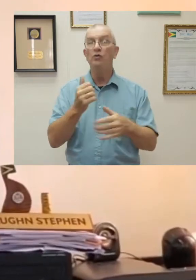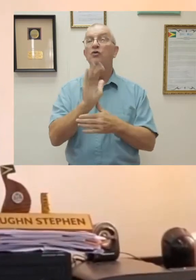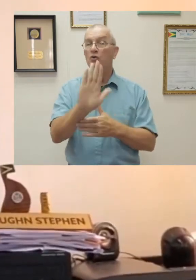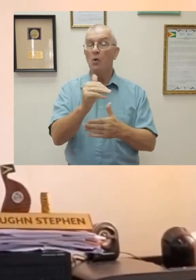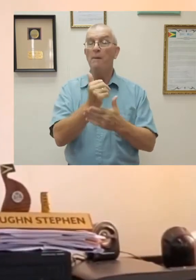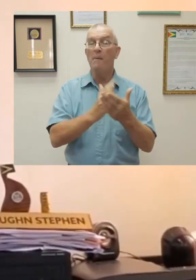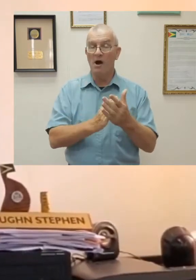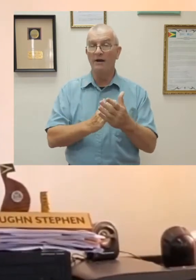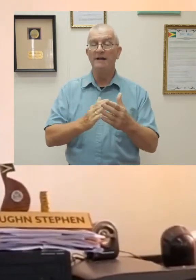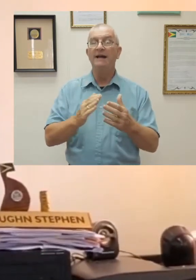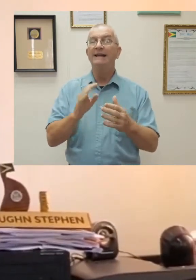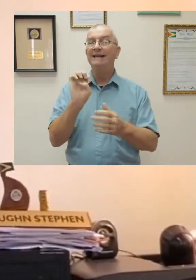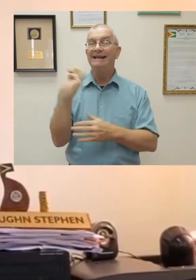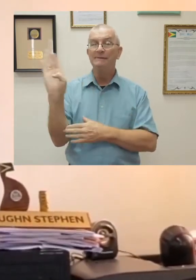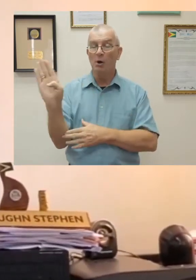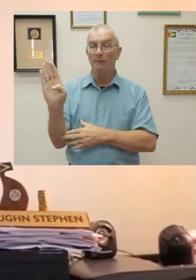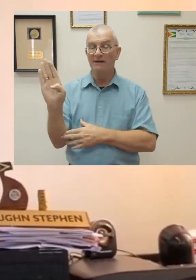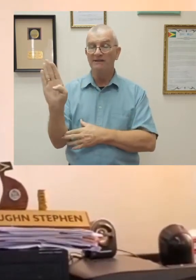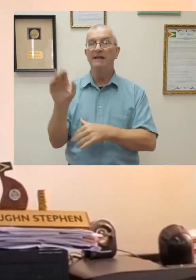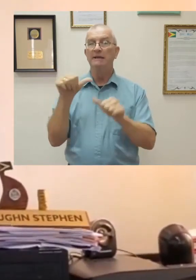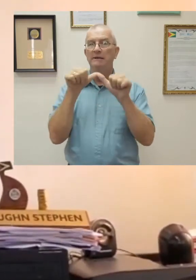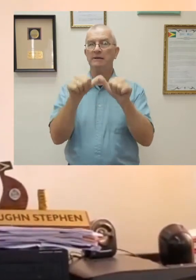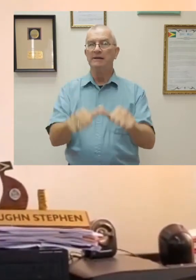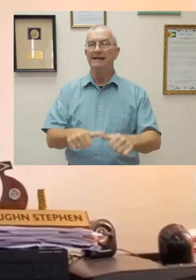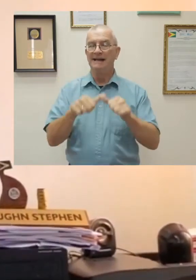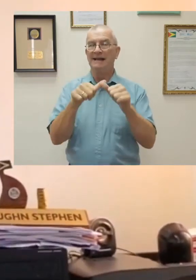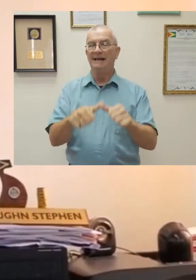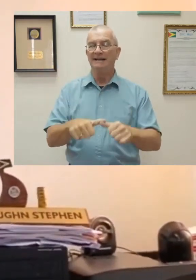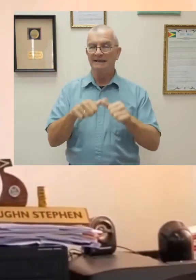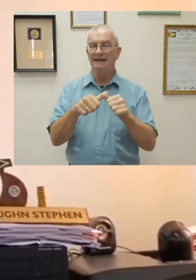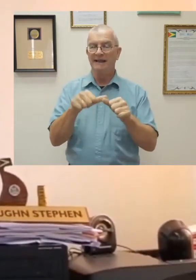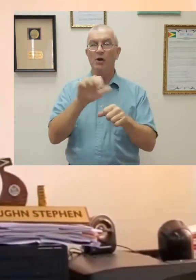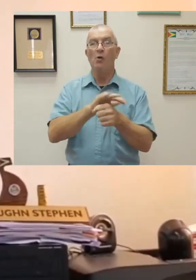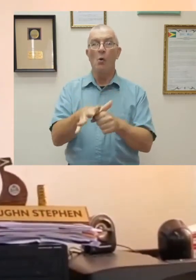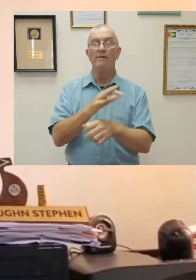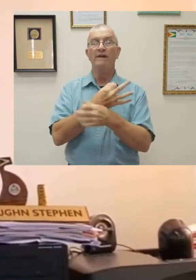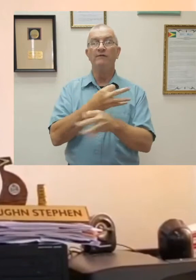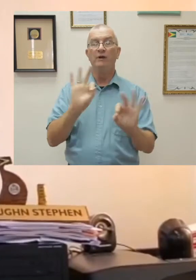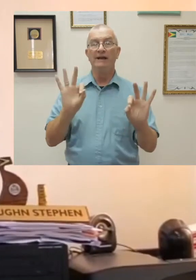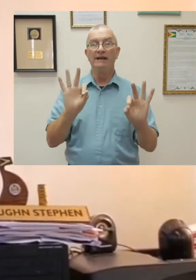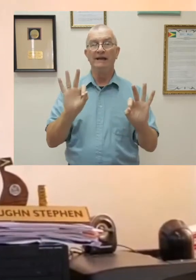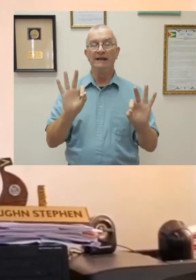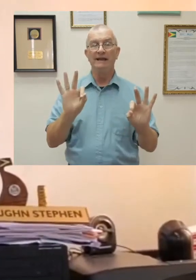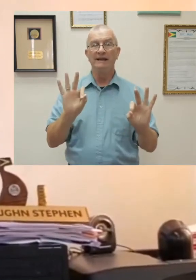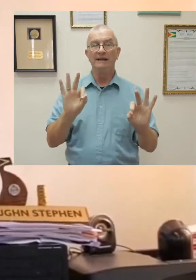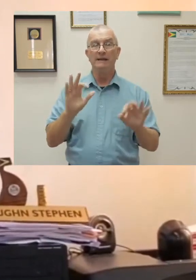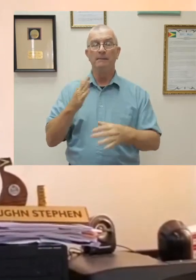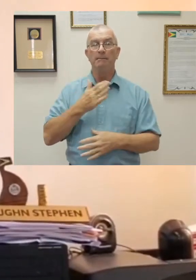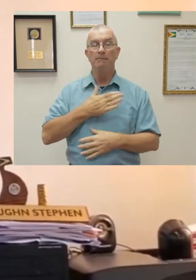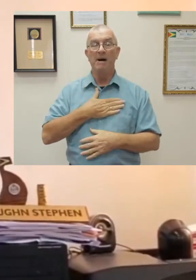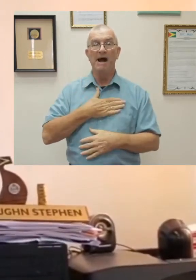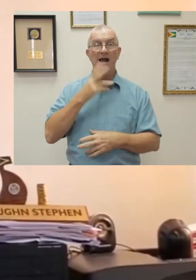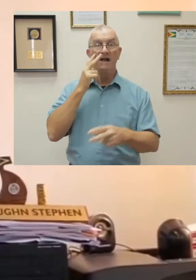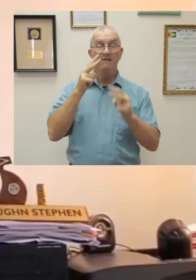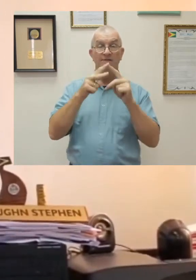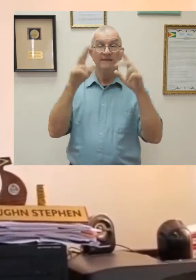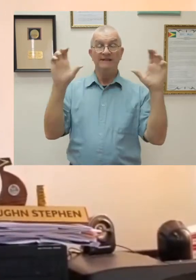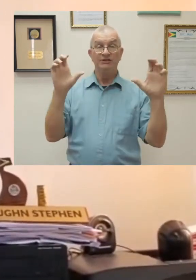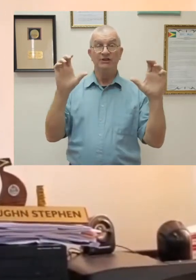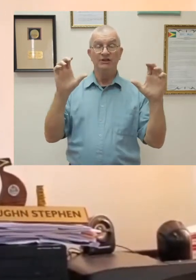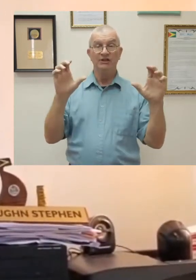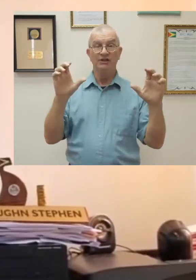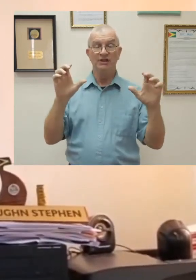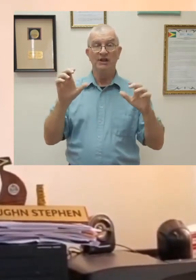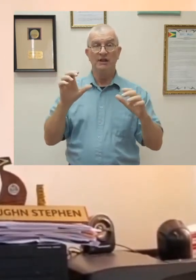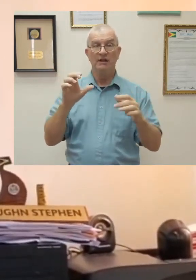to ensure East Berbice Quarantine remains COVID-free. It is my vision that we in East